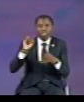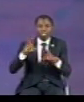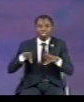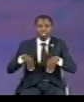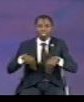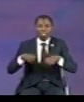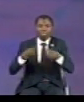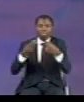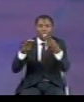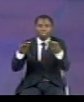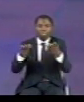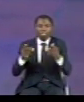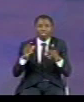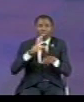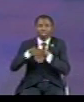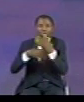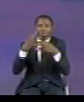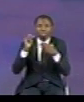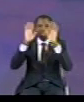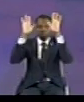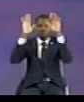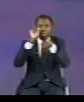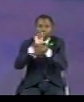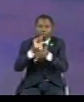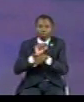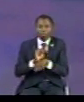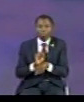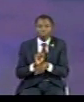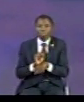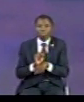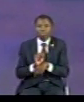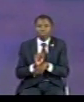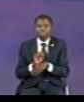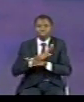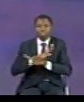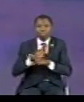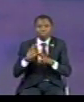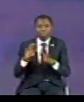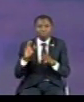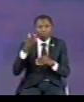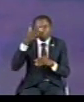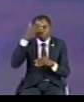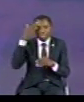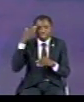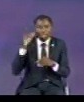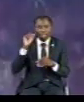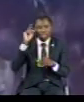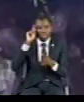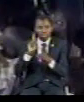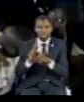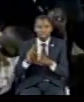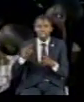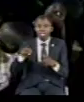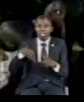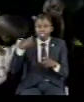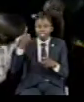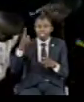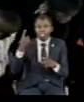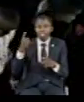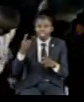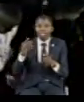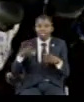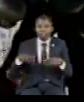all the miracles. Don't forget yesterday, a brother said, while God